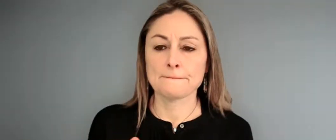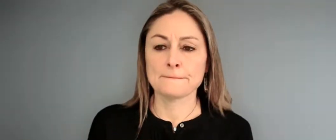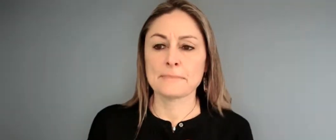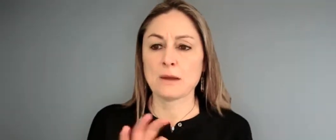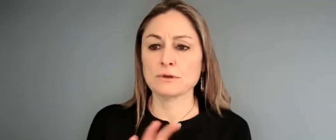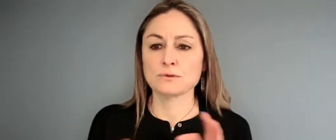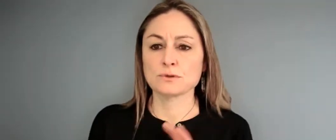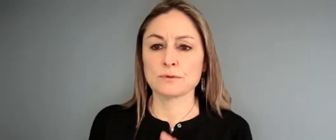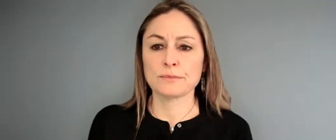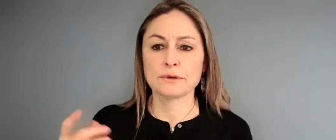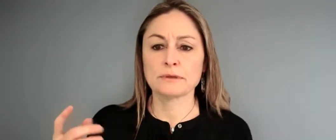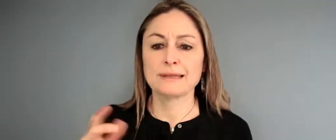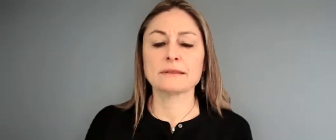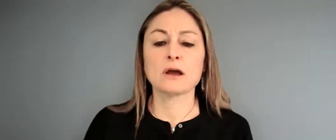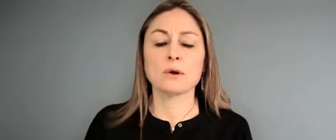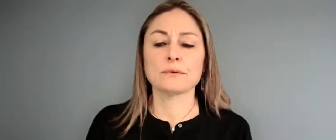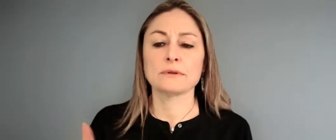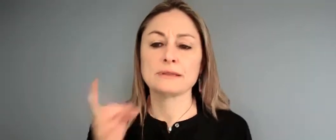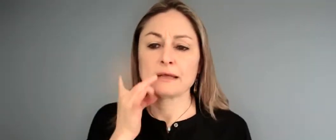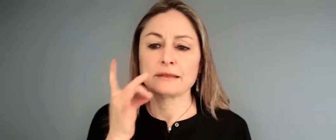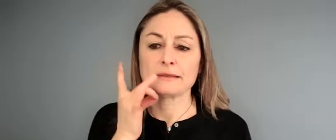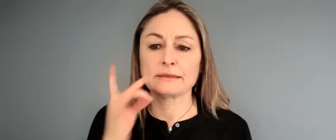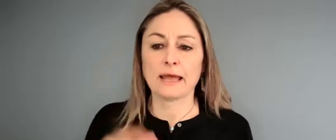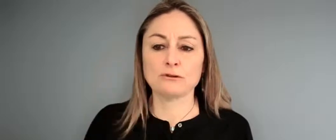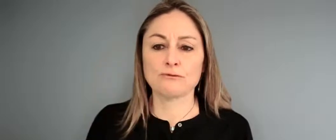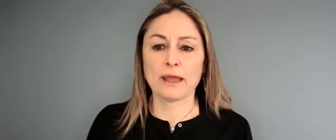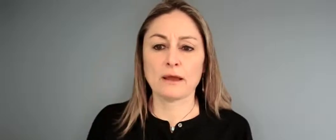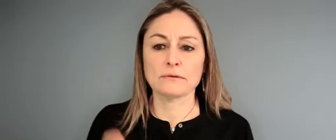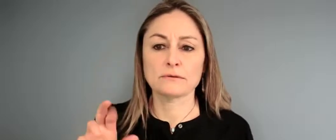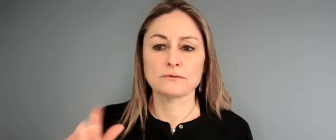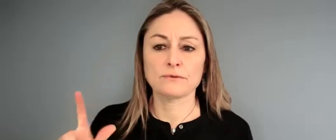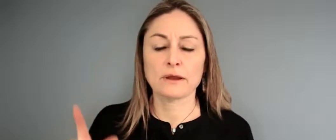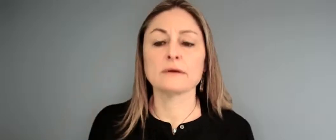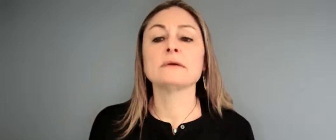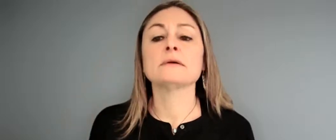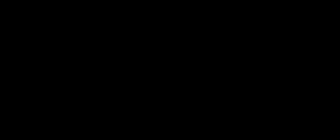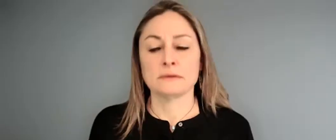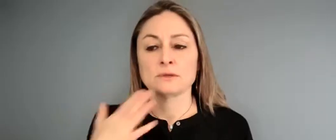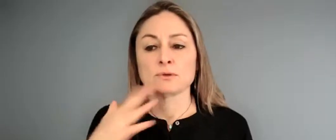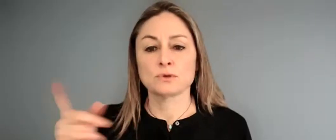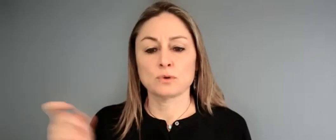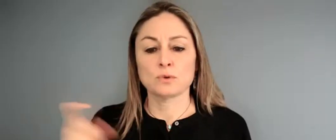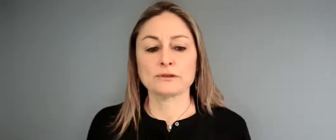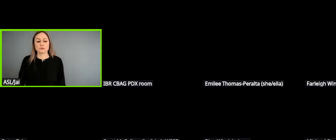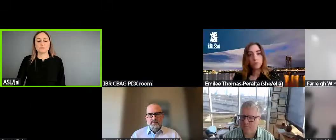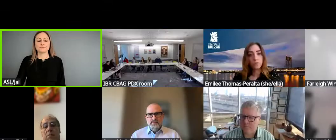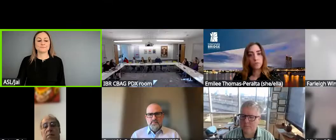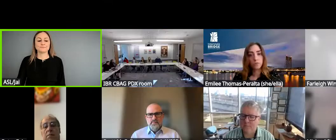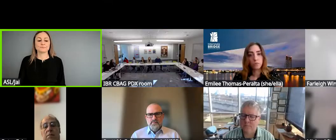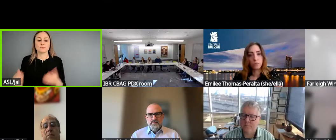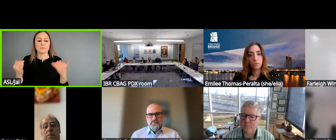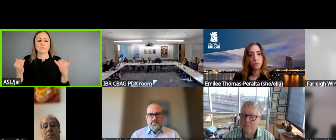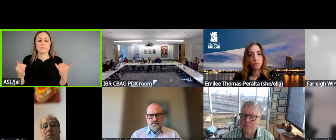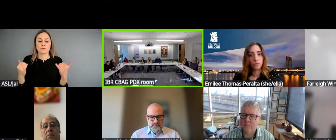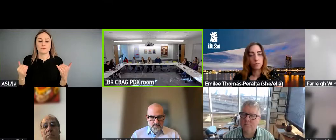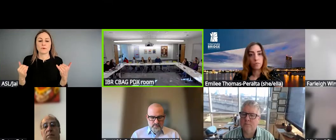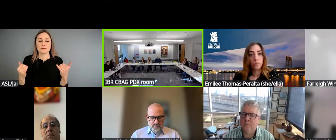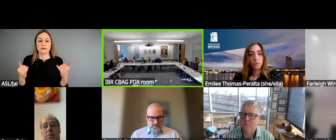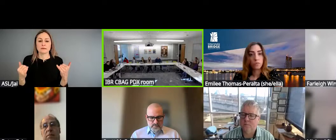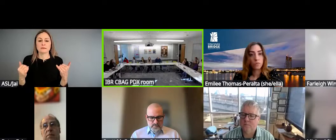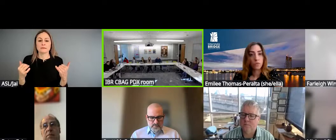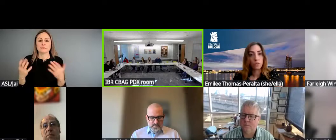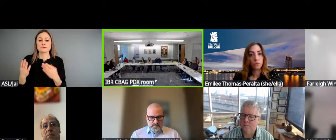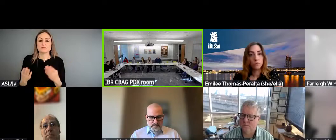that process, that political thing? So good question. Right now, there's a resolution